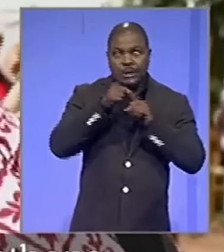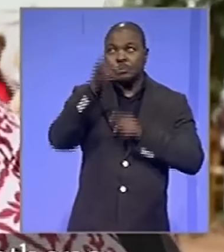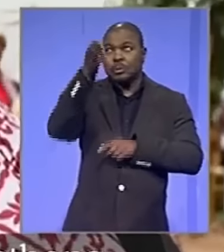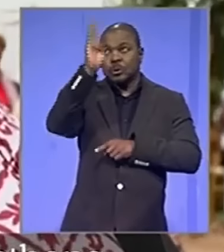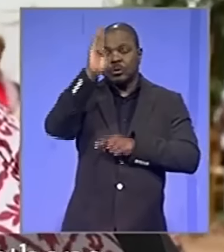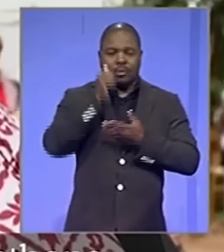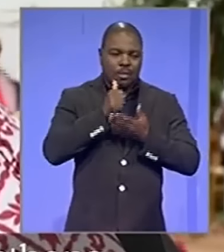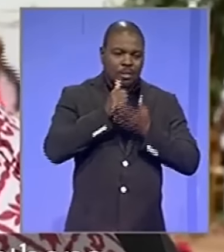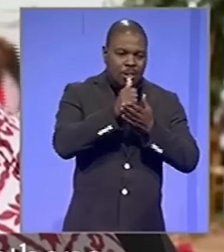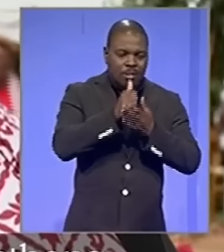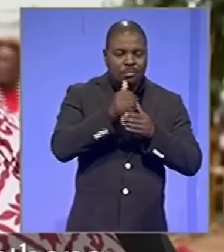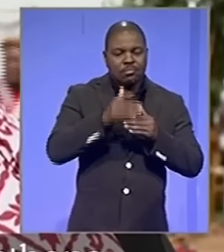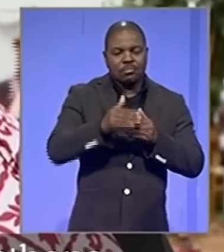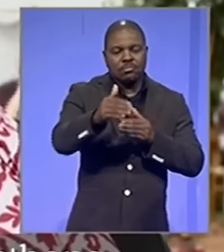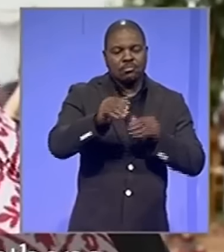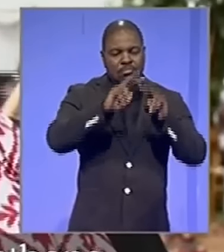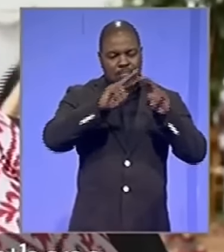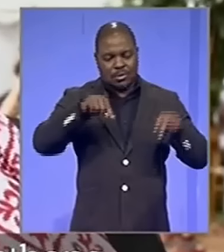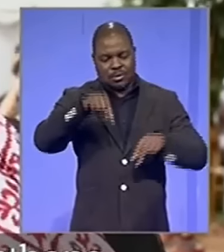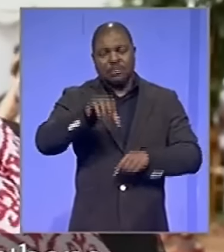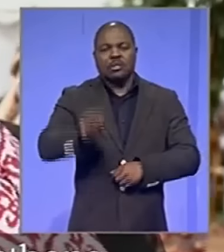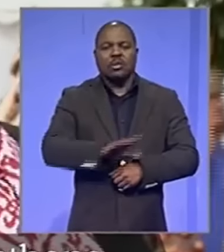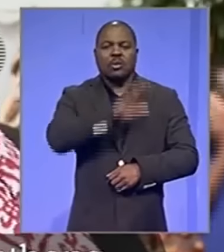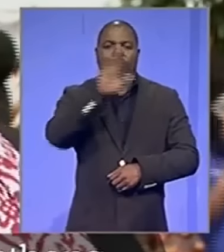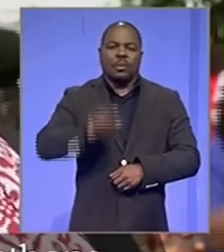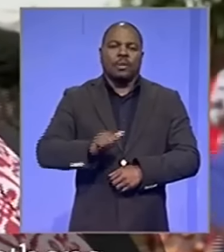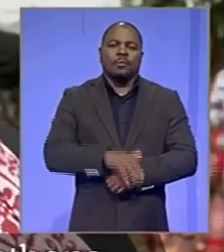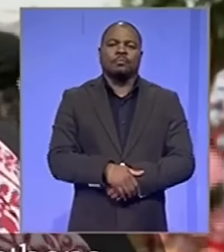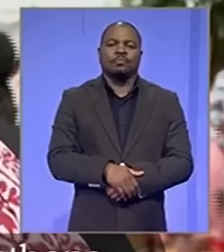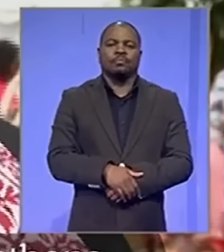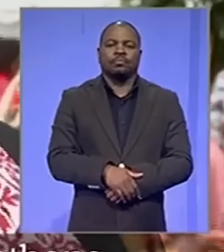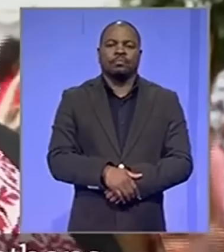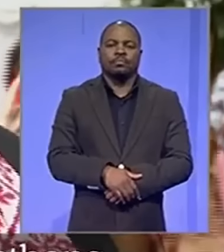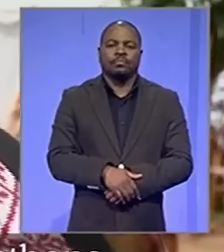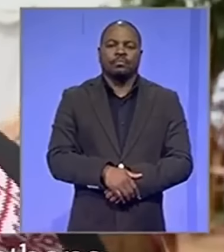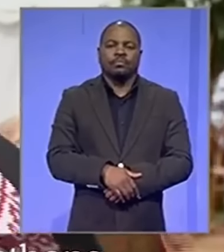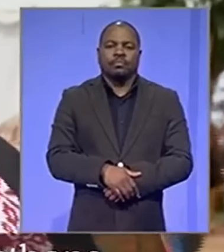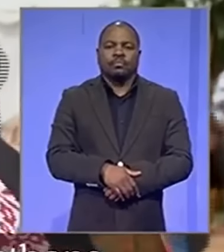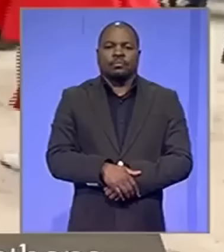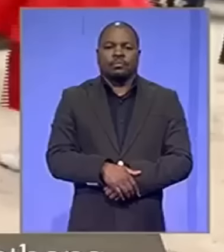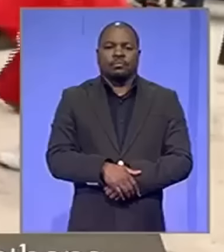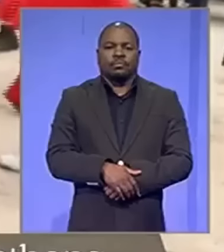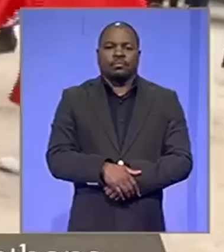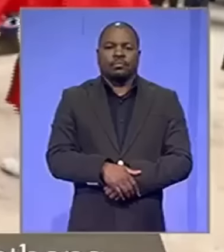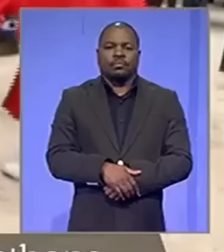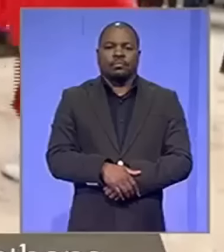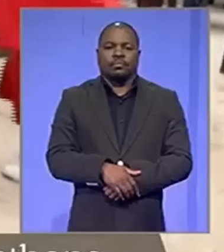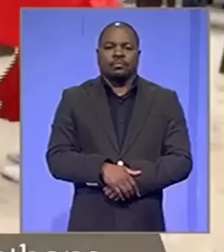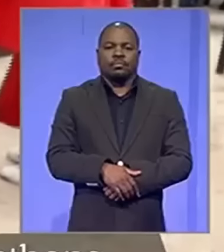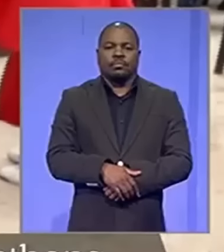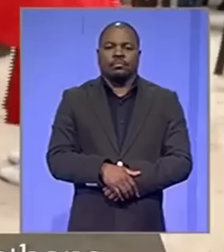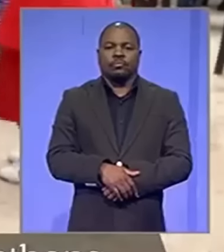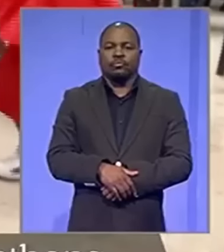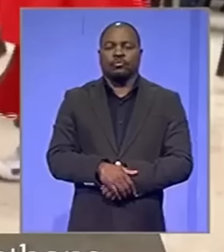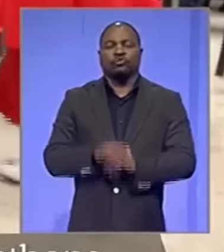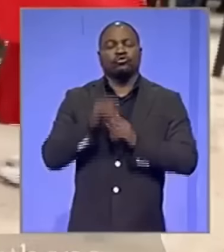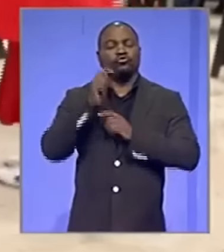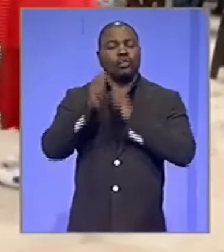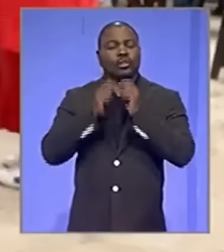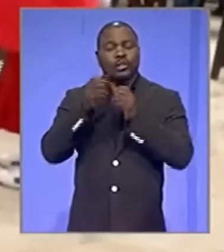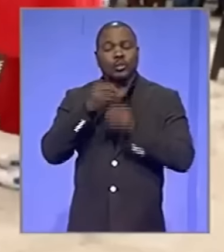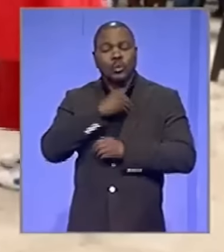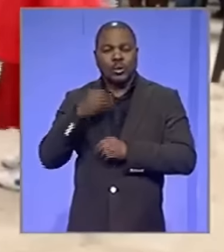bona ba tlhole khutso ka nageng. A kulela a kwa vanma election ya bona. Bonka dingala ba bošitse ba